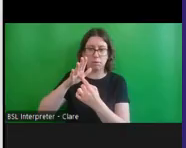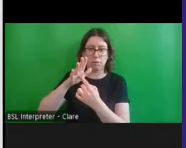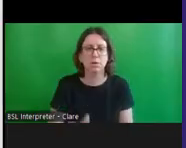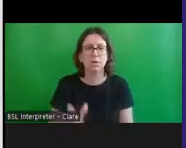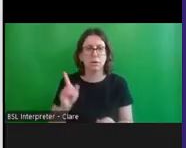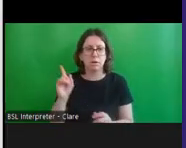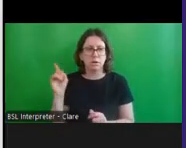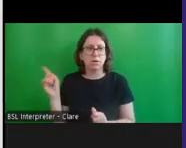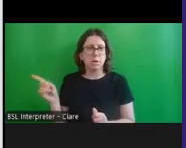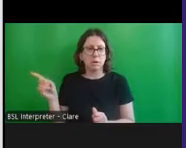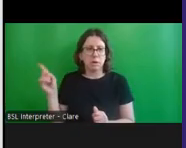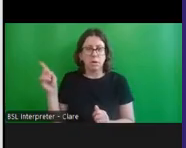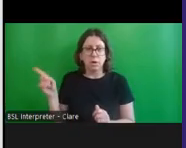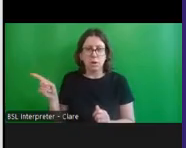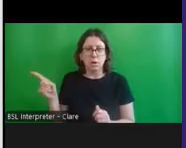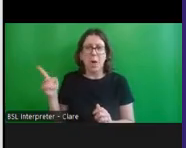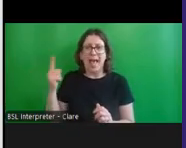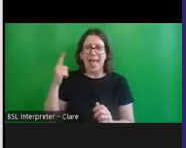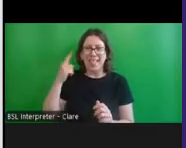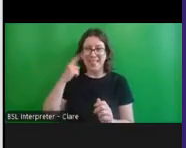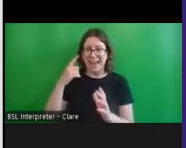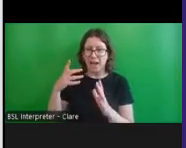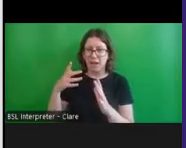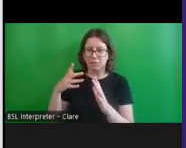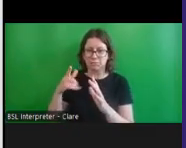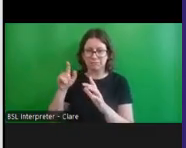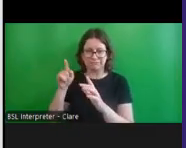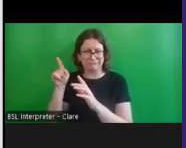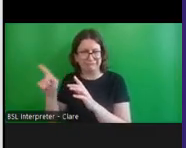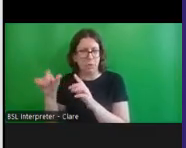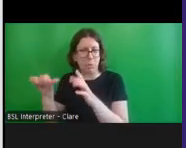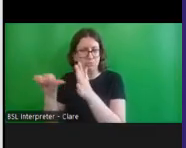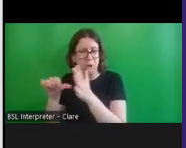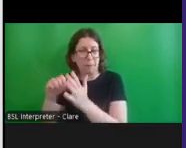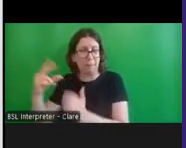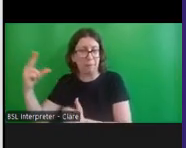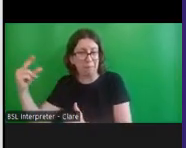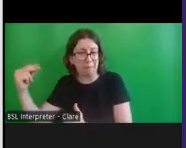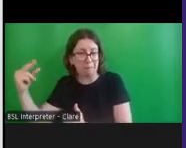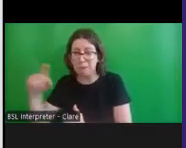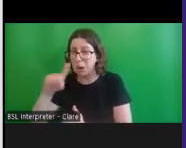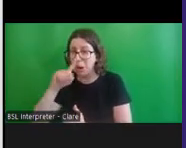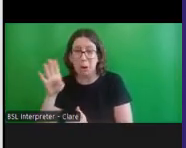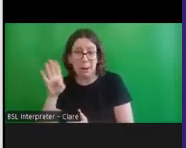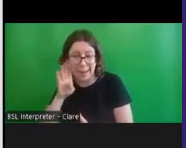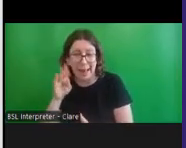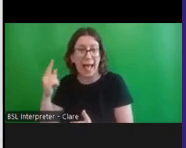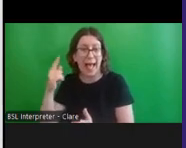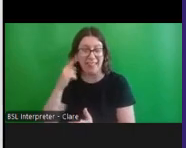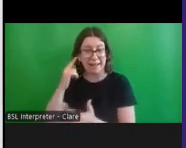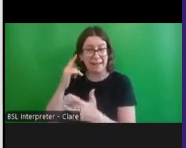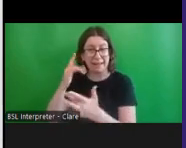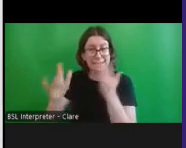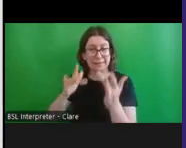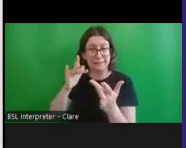Daily. I think my connection has a problem, so I'm going to stop there and let us head to our